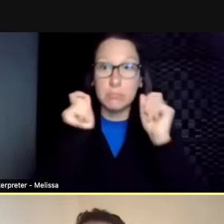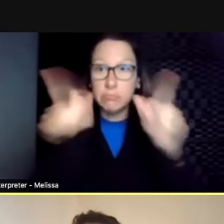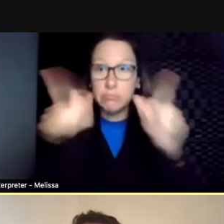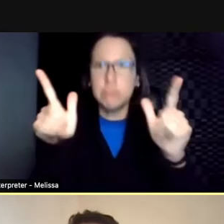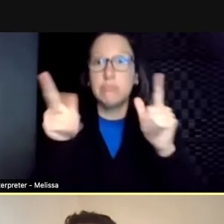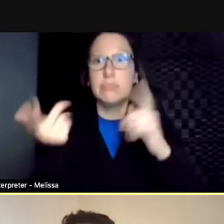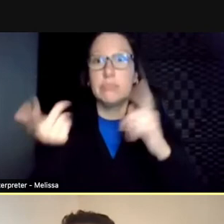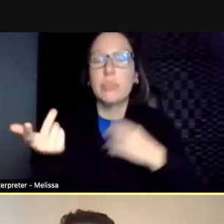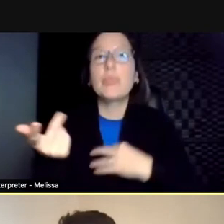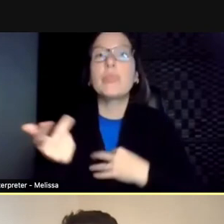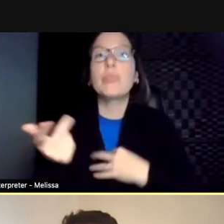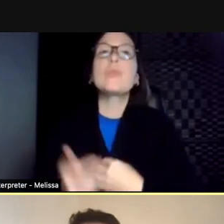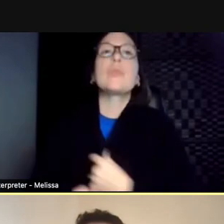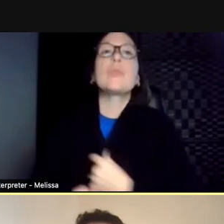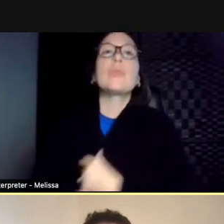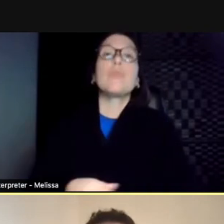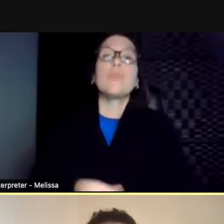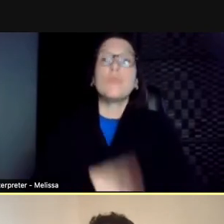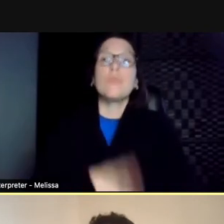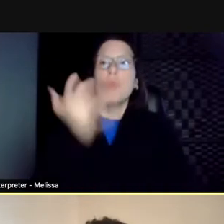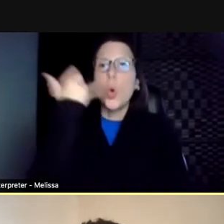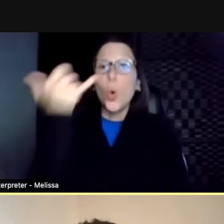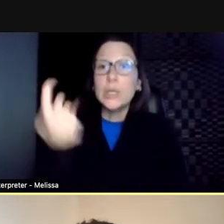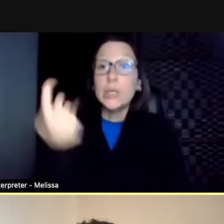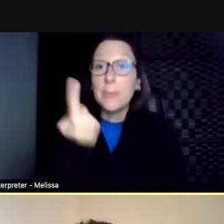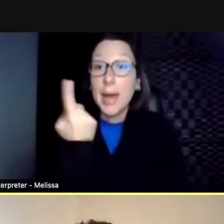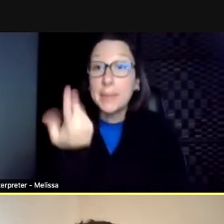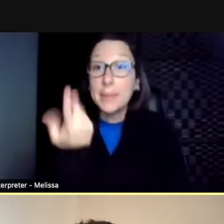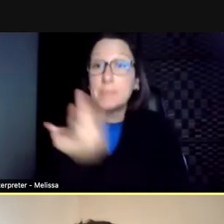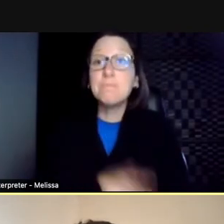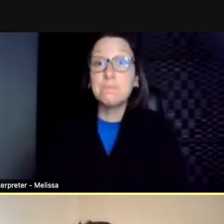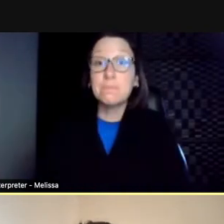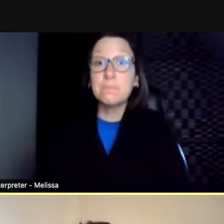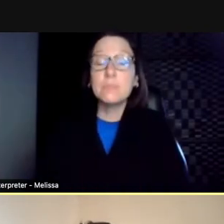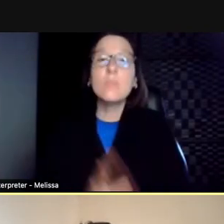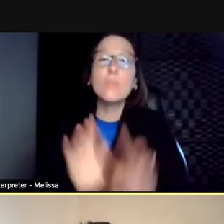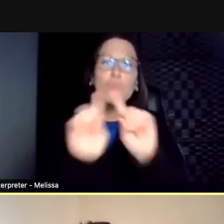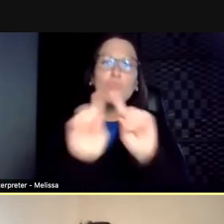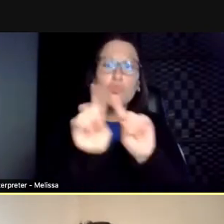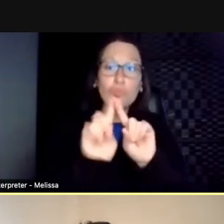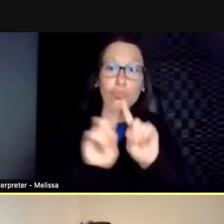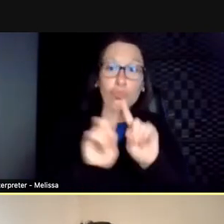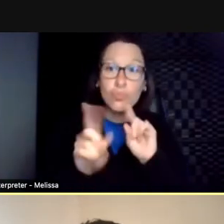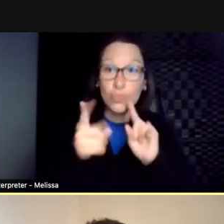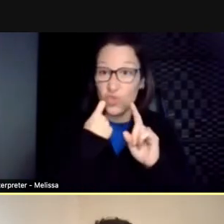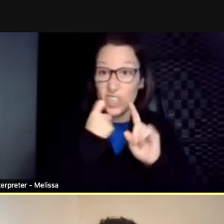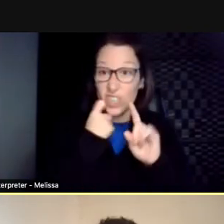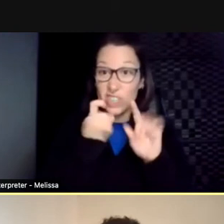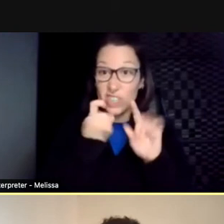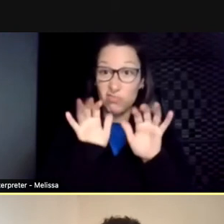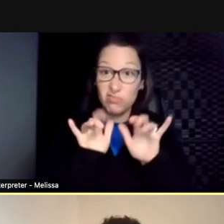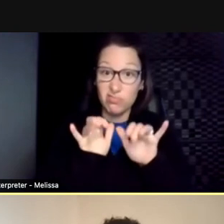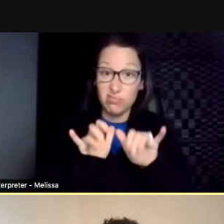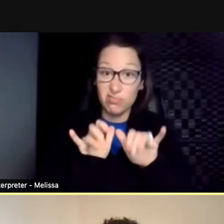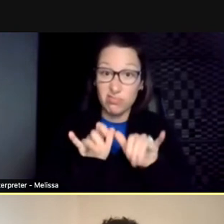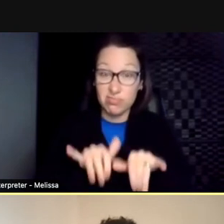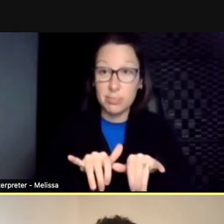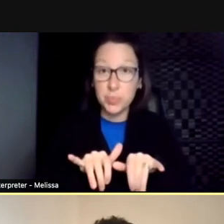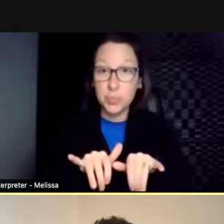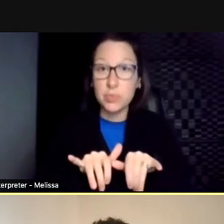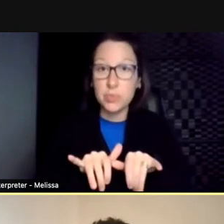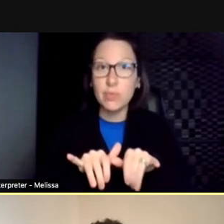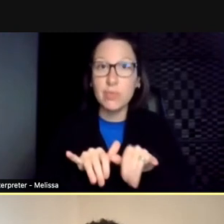Okay. Call someone. All of the different things that you just described, that you just mentioned,